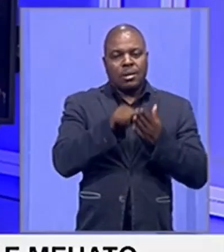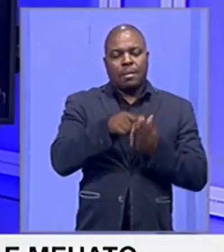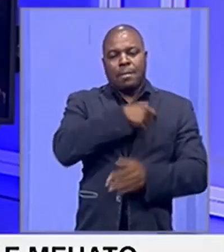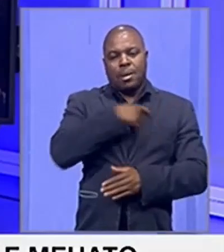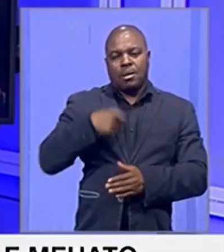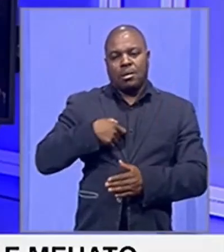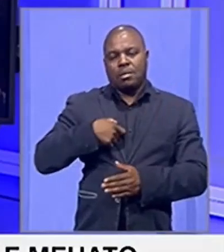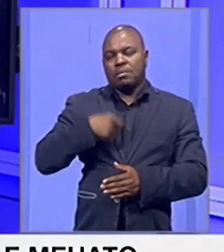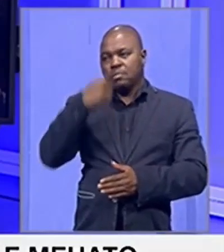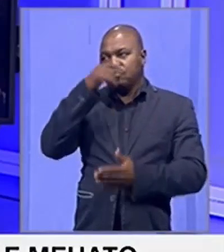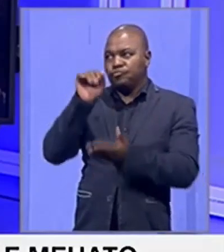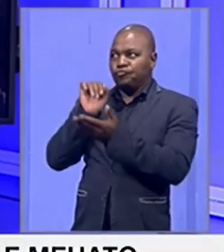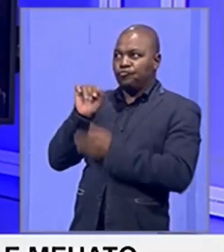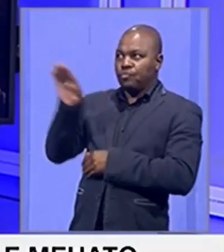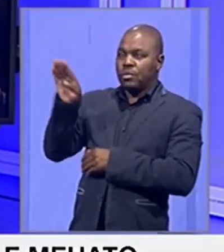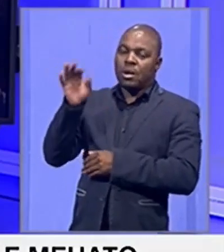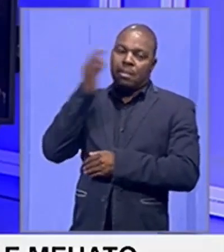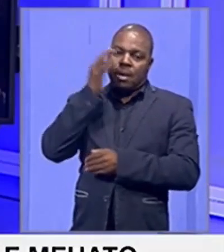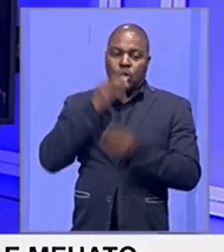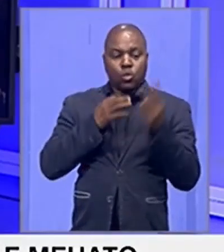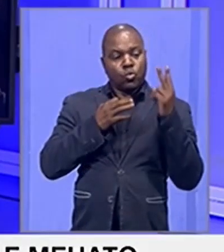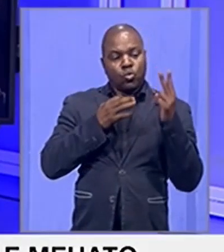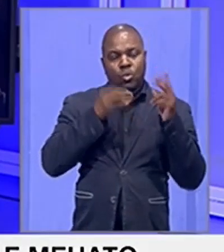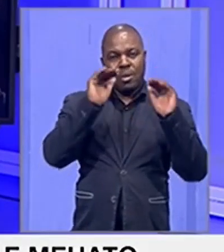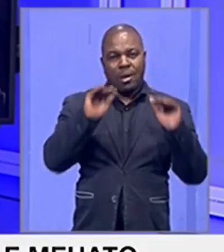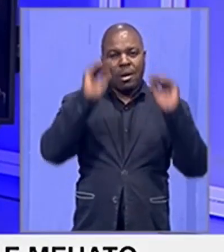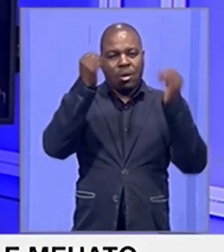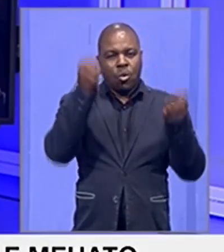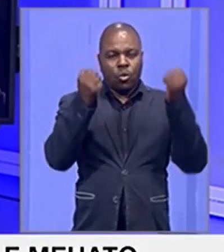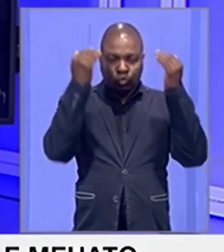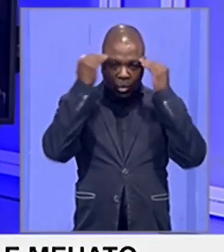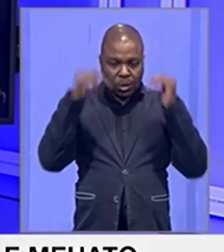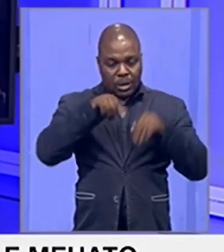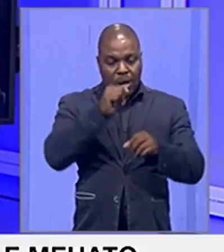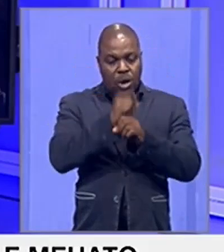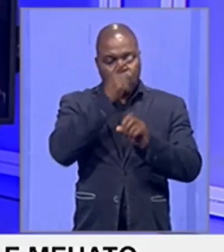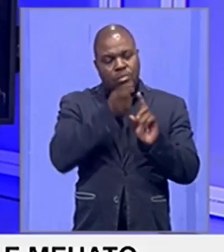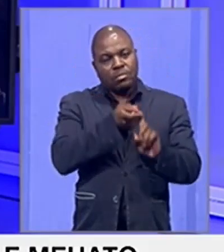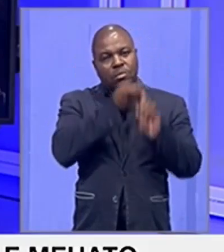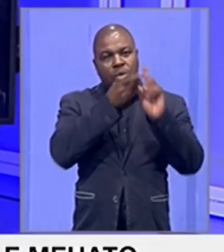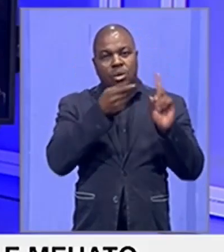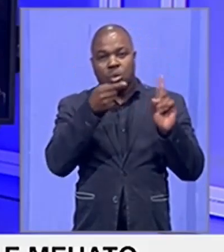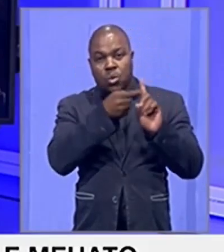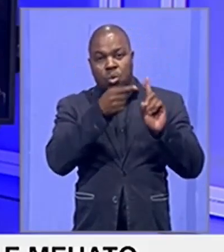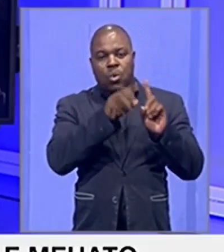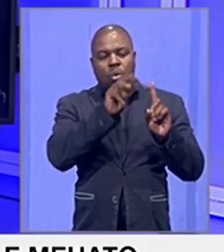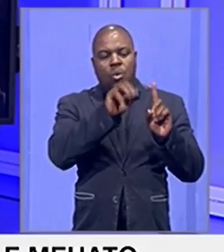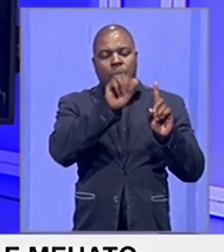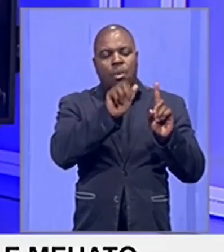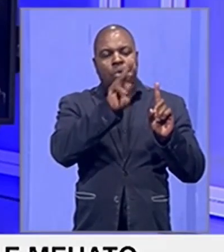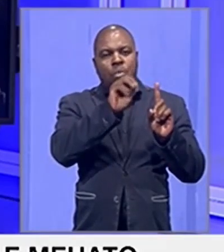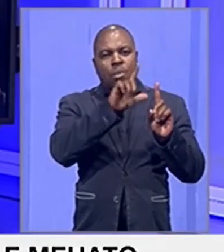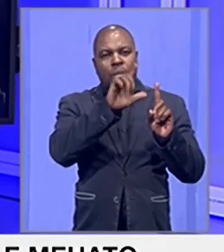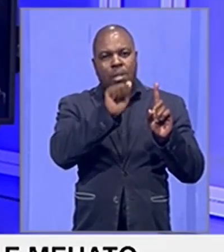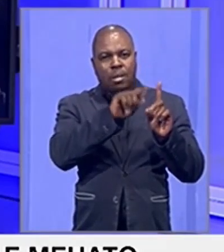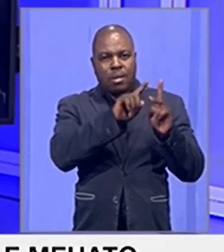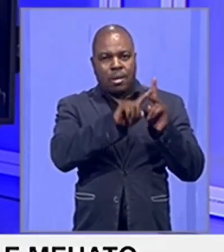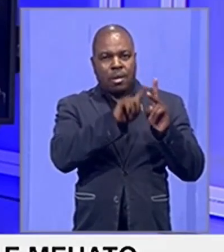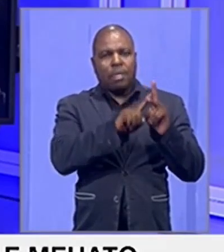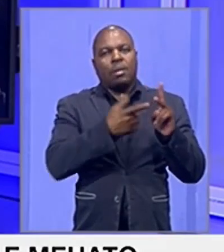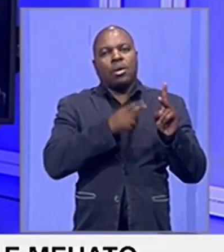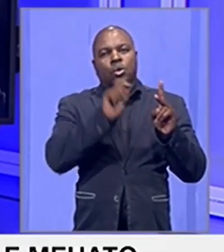kginwa mosebetsing ha bahlodi ba babedi ba lekgotla le phahameng la dinyewe la Gauteng e leng Chifu wa Maumela le Nomonde